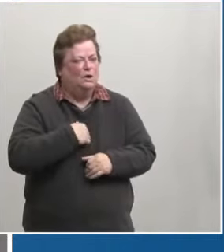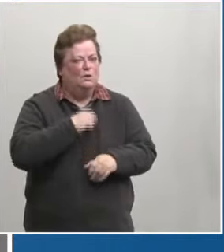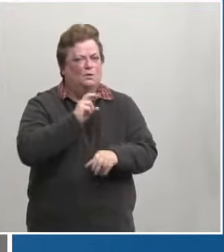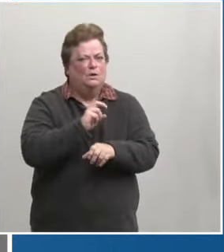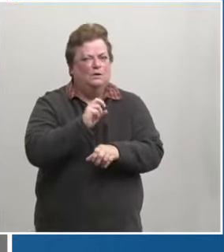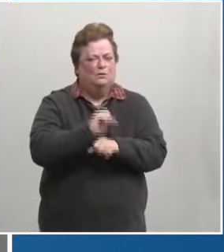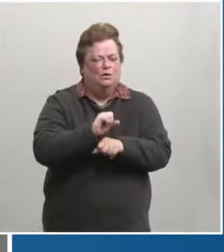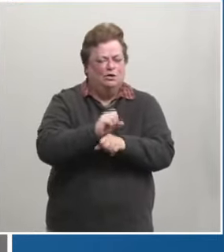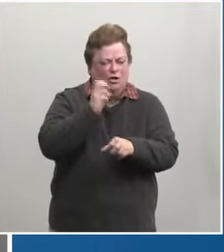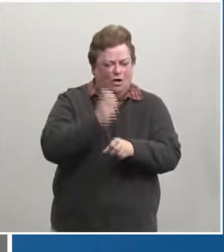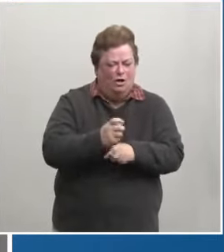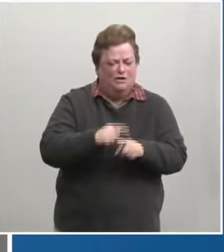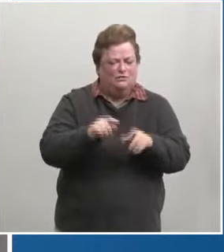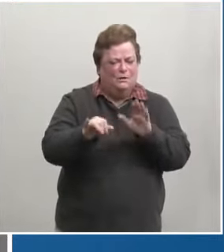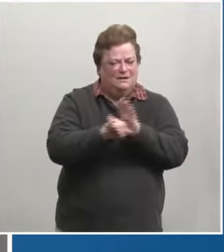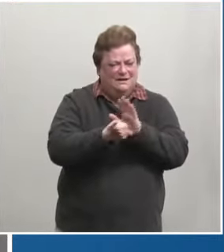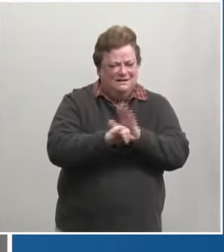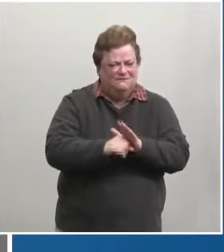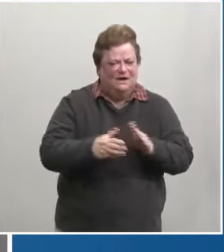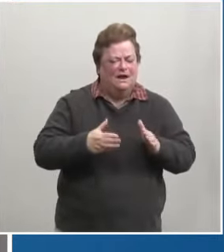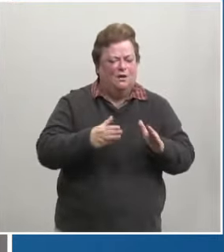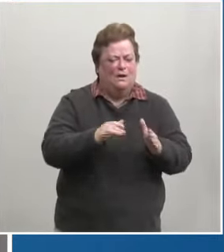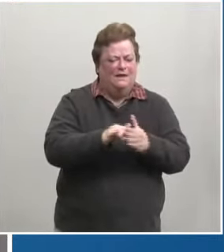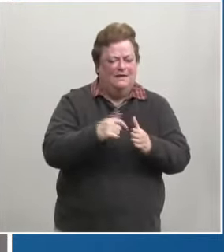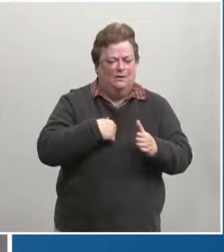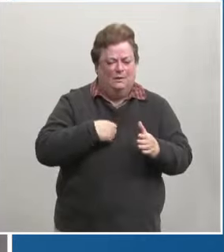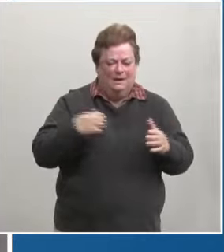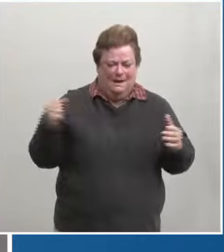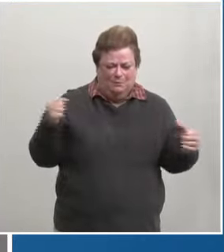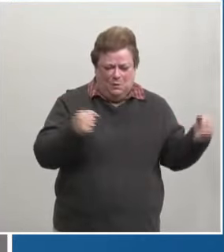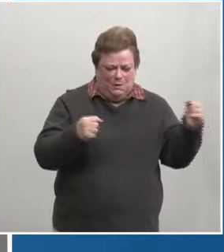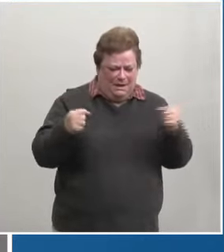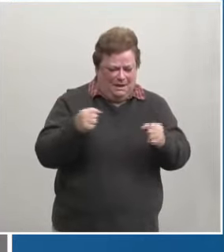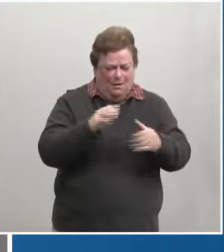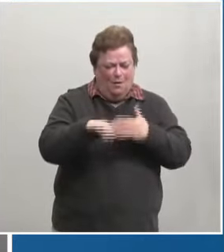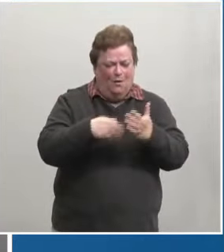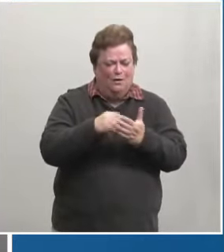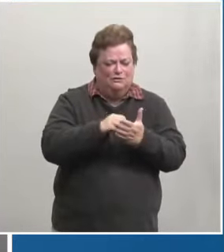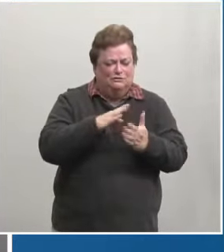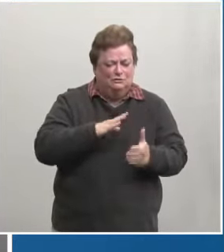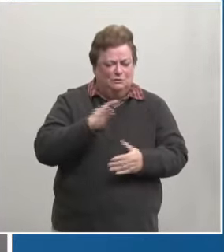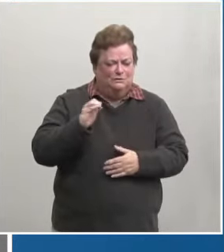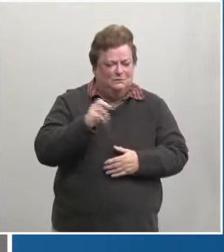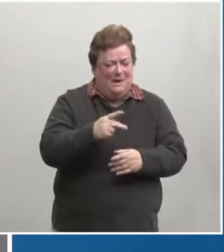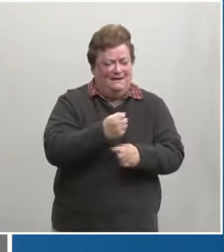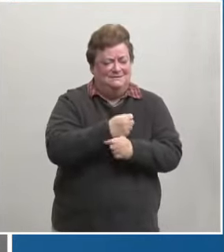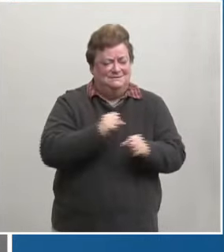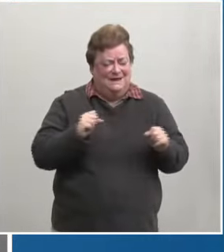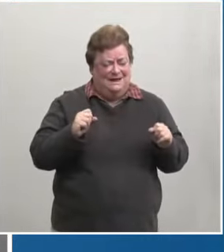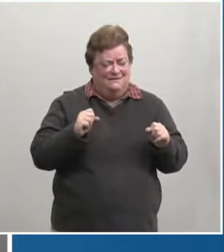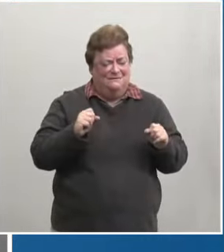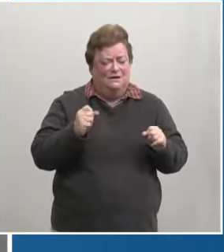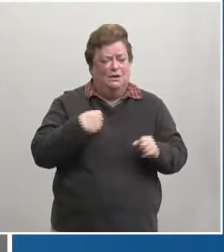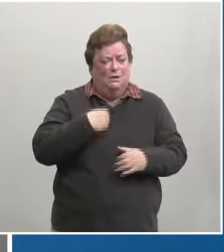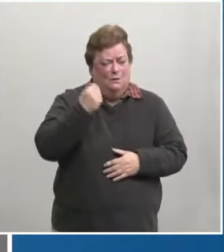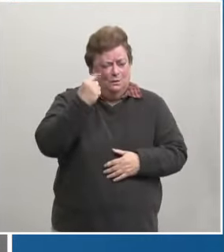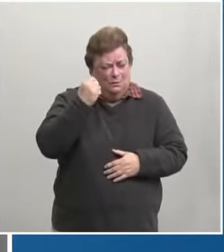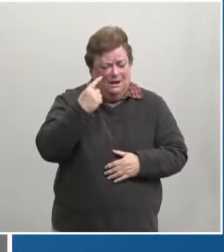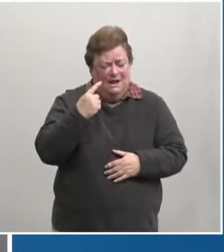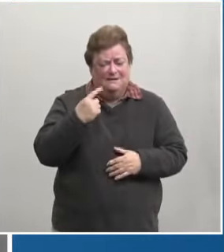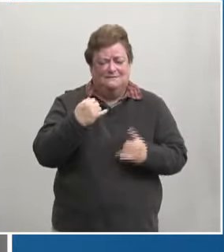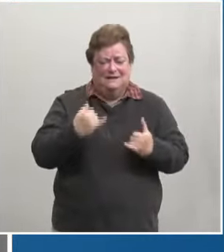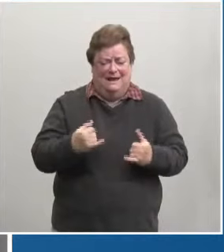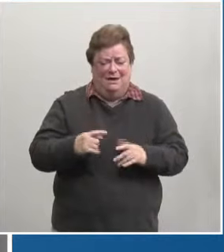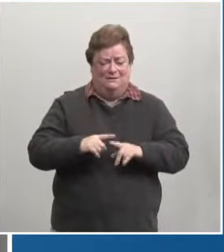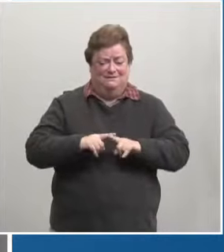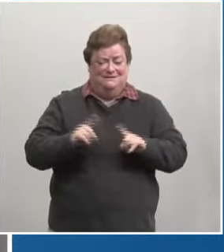identify a way that we could bring our students back to campus safely, fully realizing a different season of the